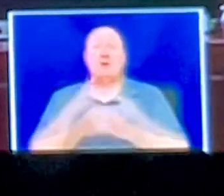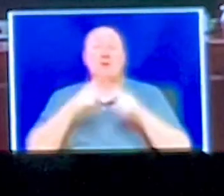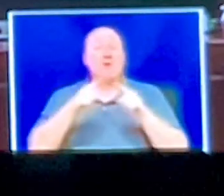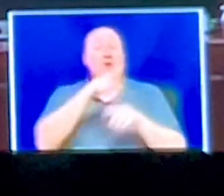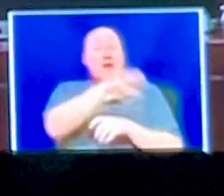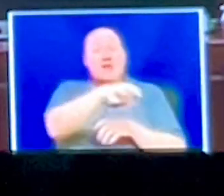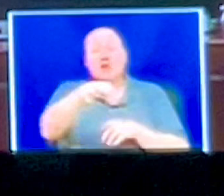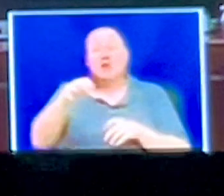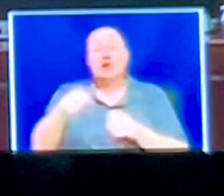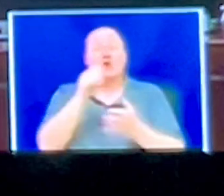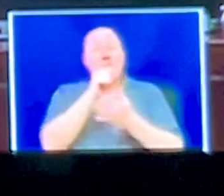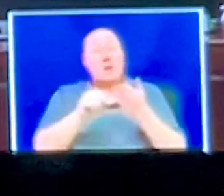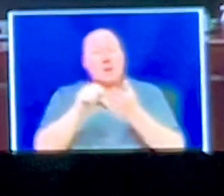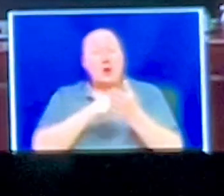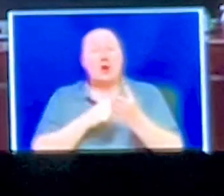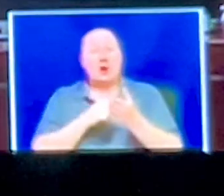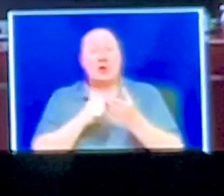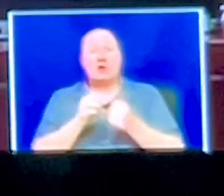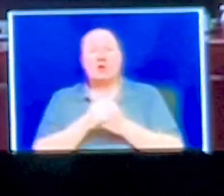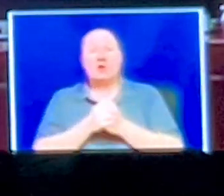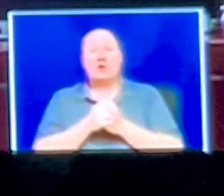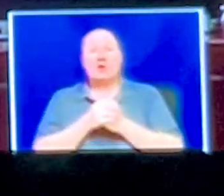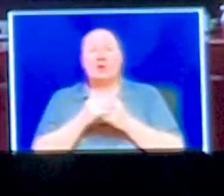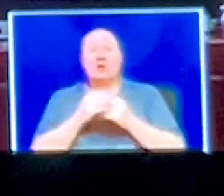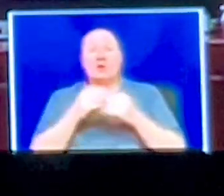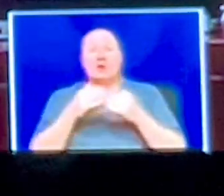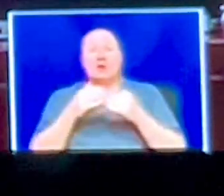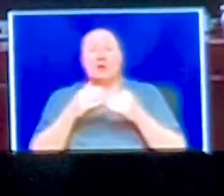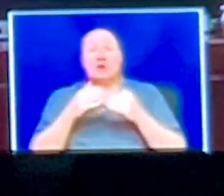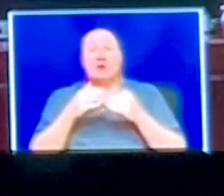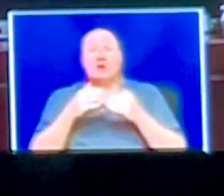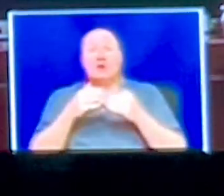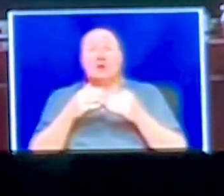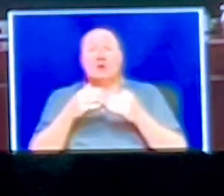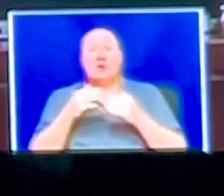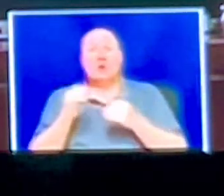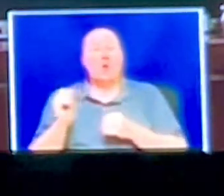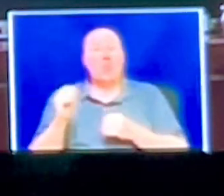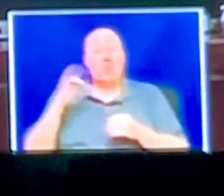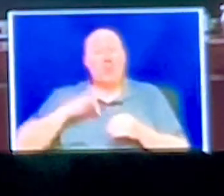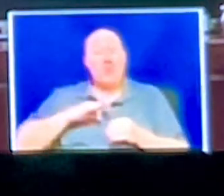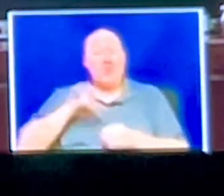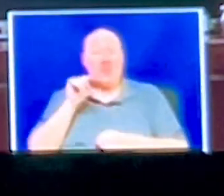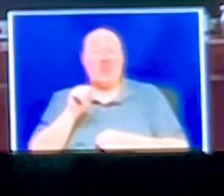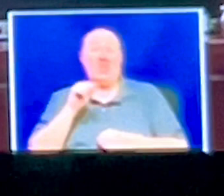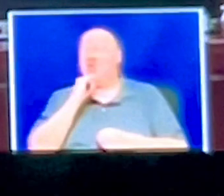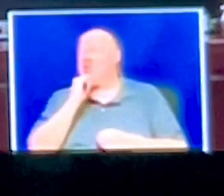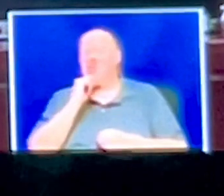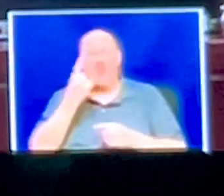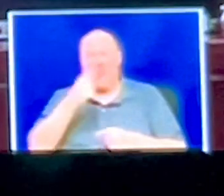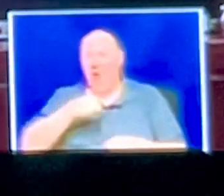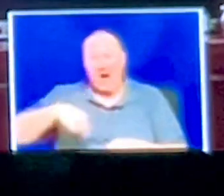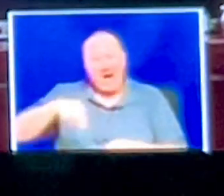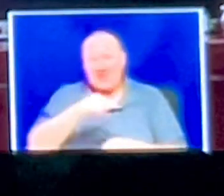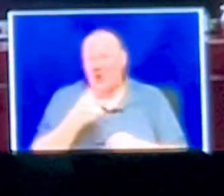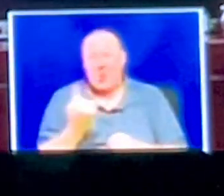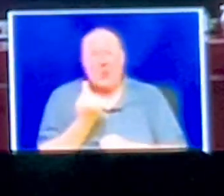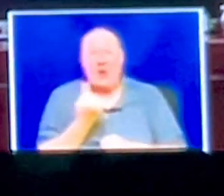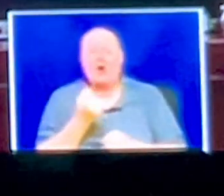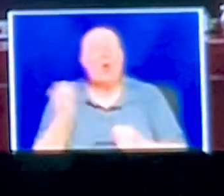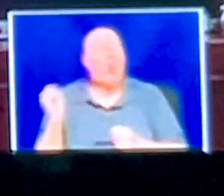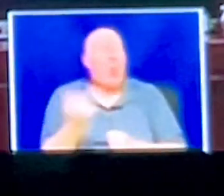that are democratic and work for all of us, that privilege is not just for us. It must be for